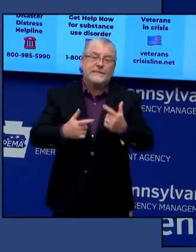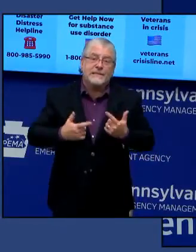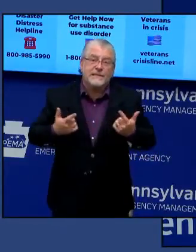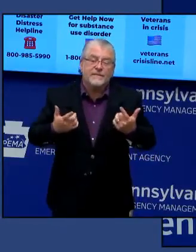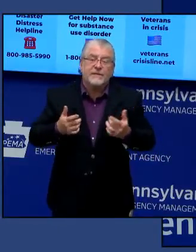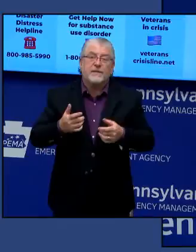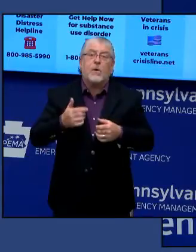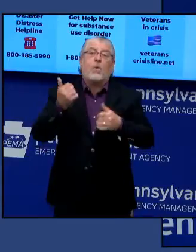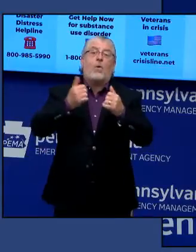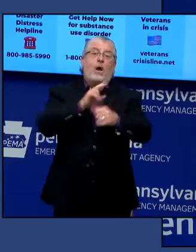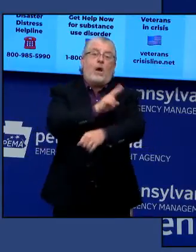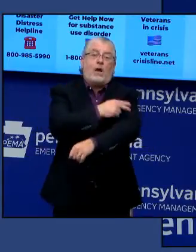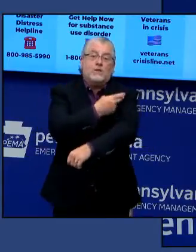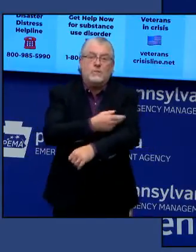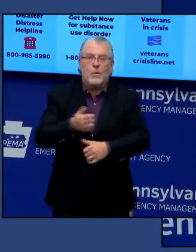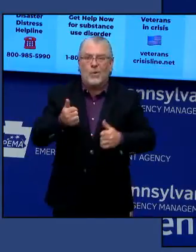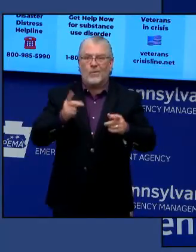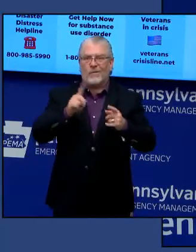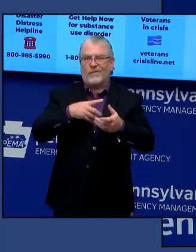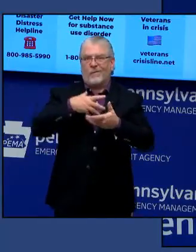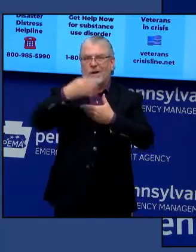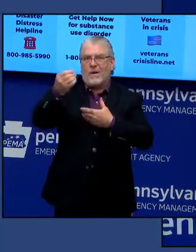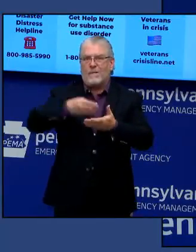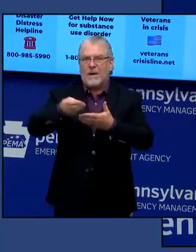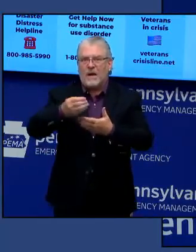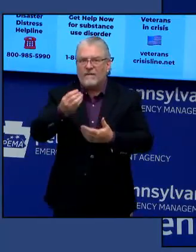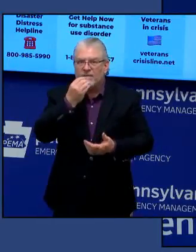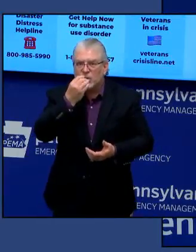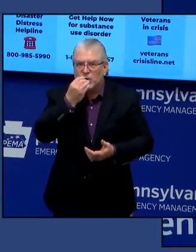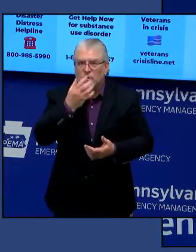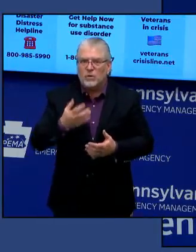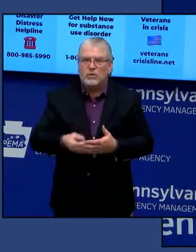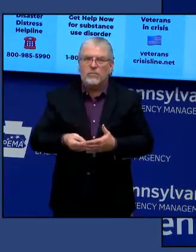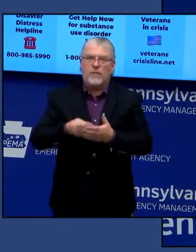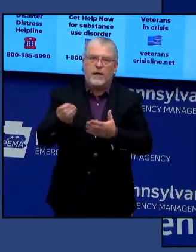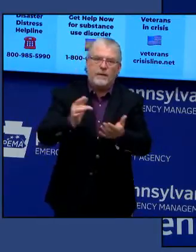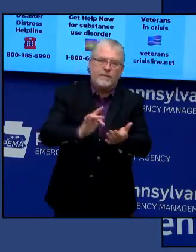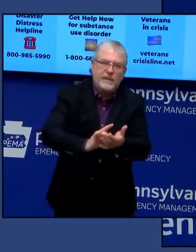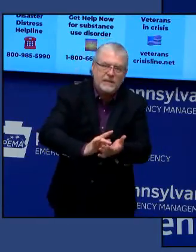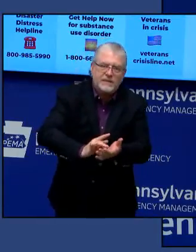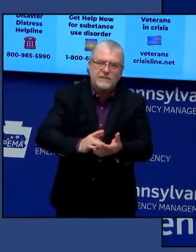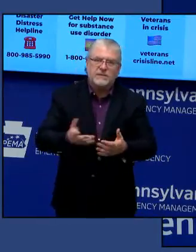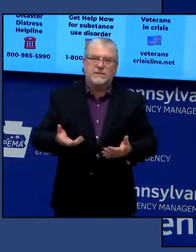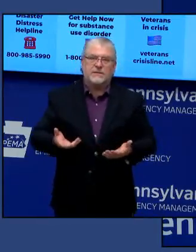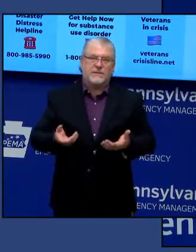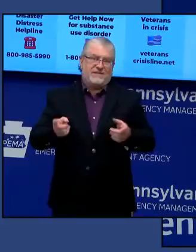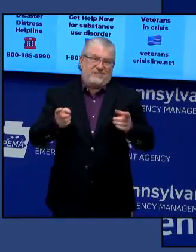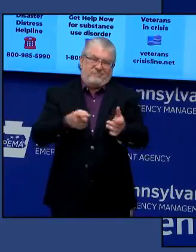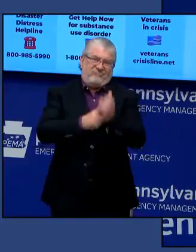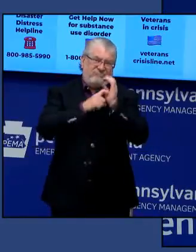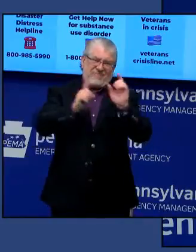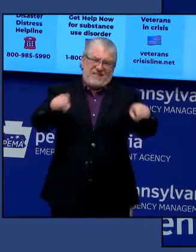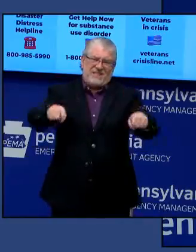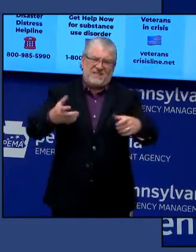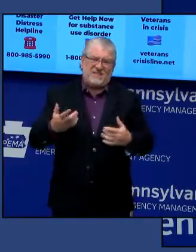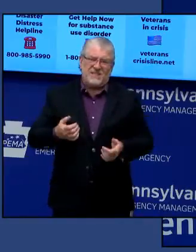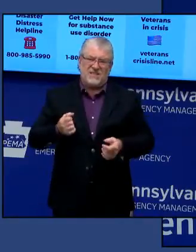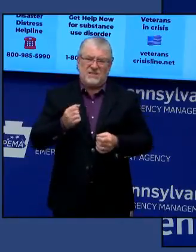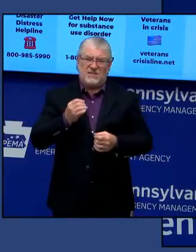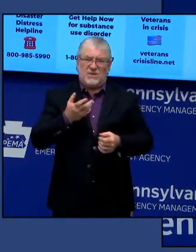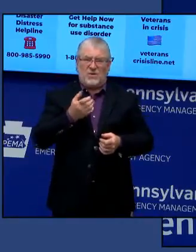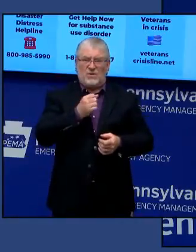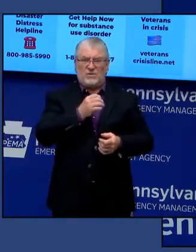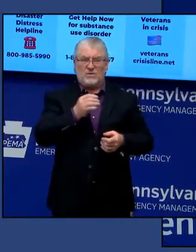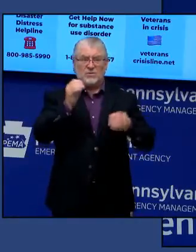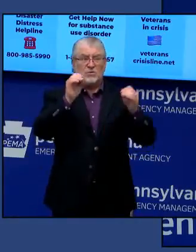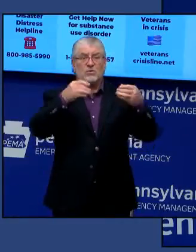to go out and to get food and medical supplies and medicines. And all those stores have to be staffed by